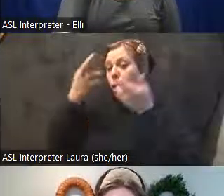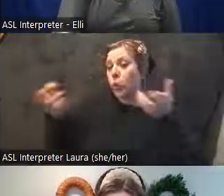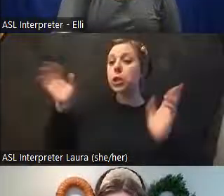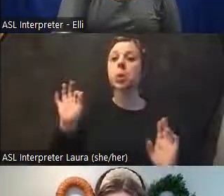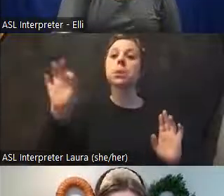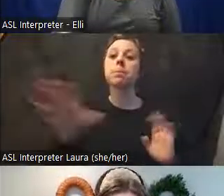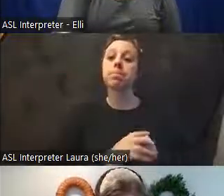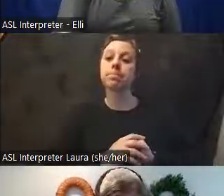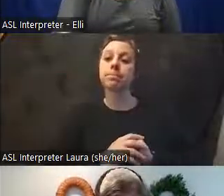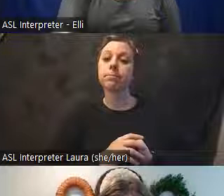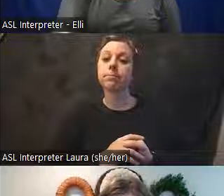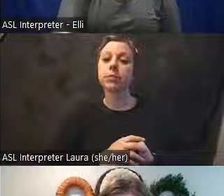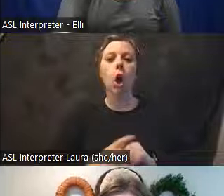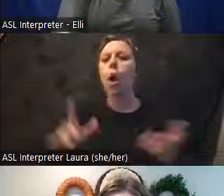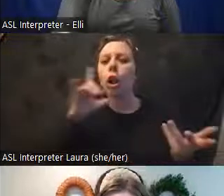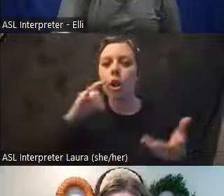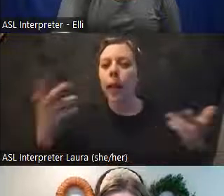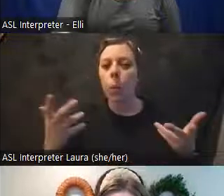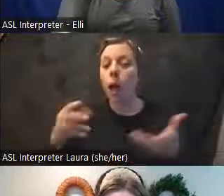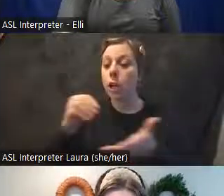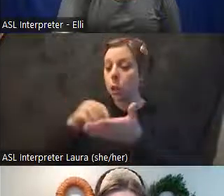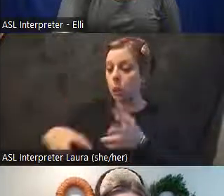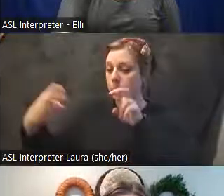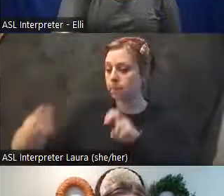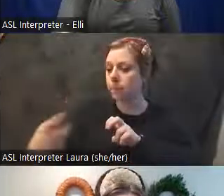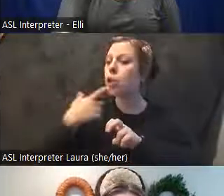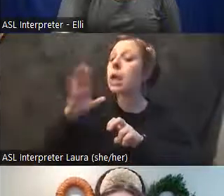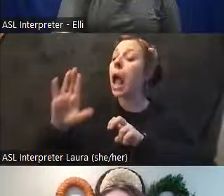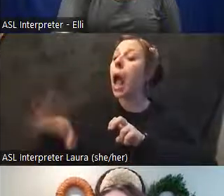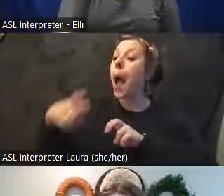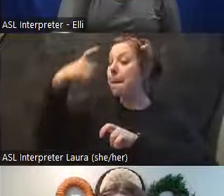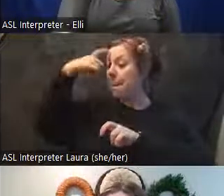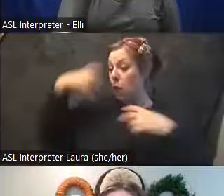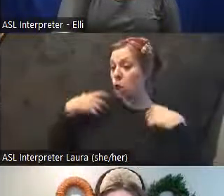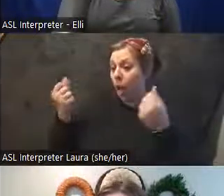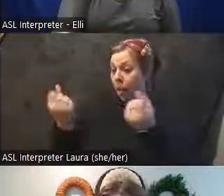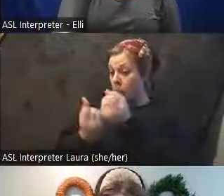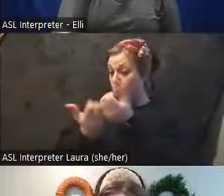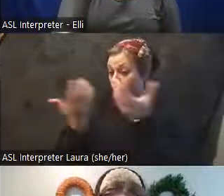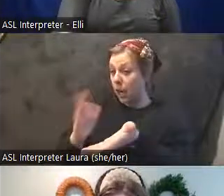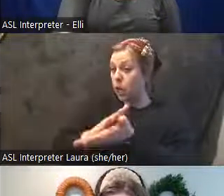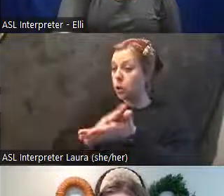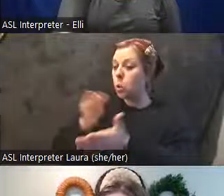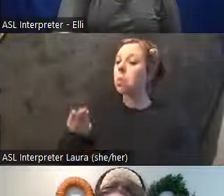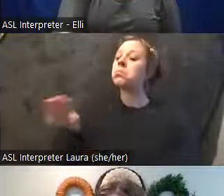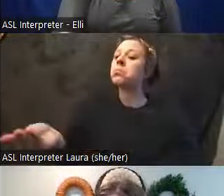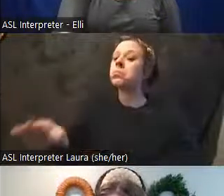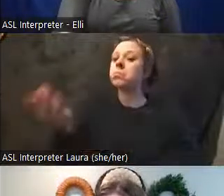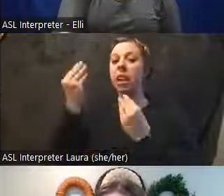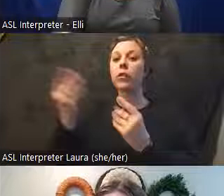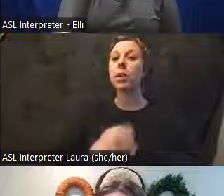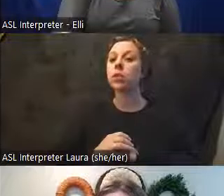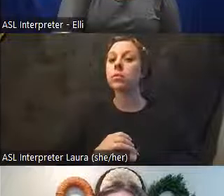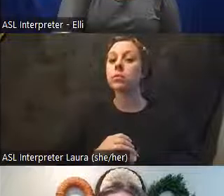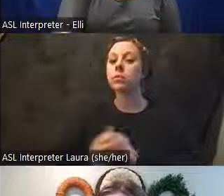you give them the information for on-campus mental health support, or you connect them with that